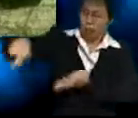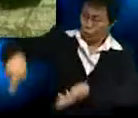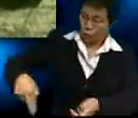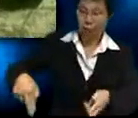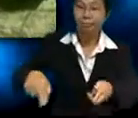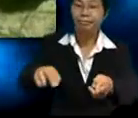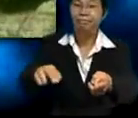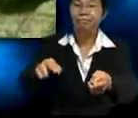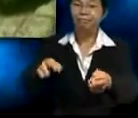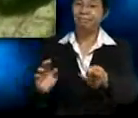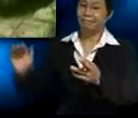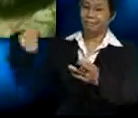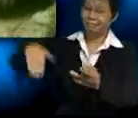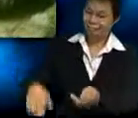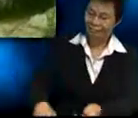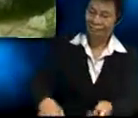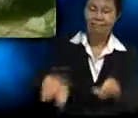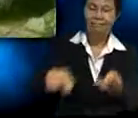river,